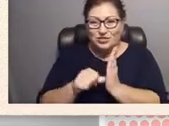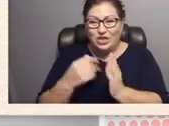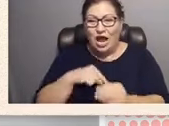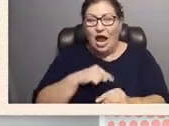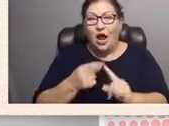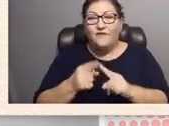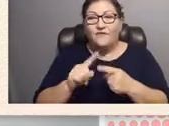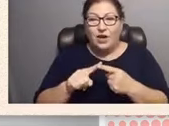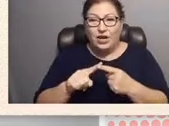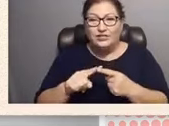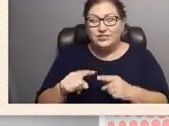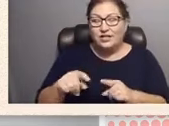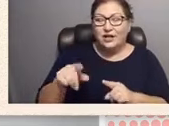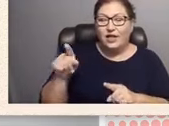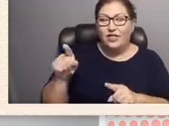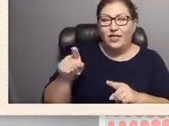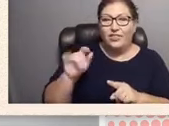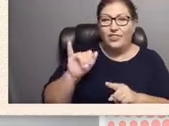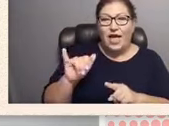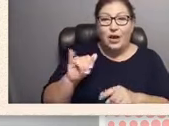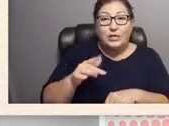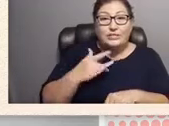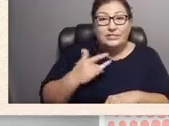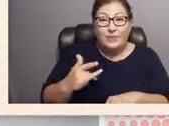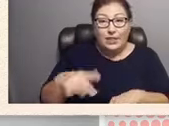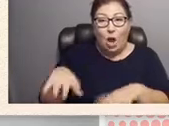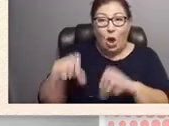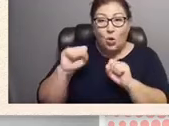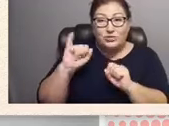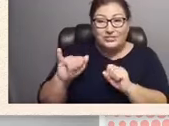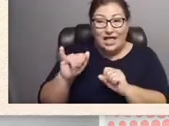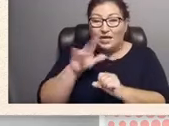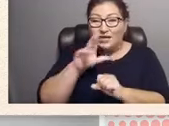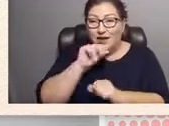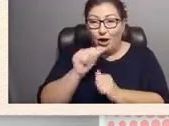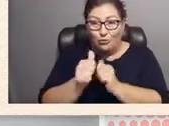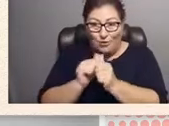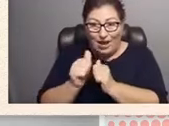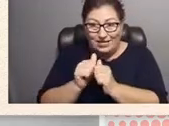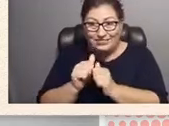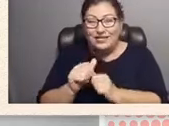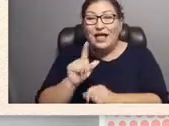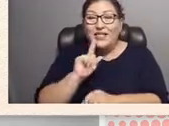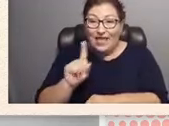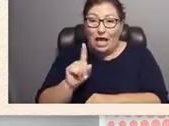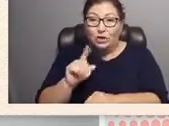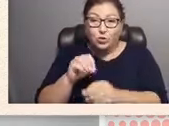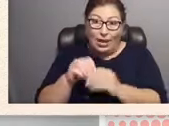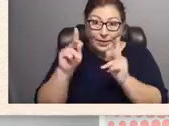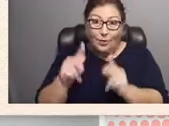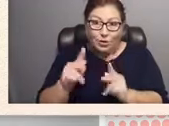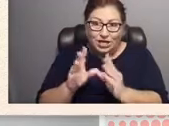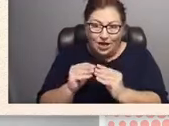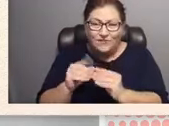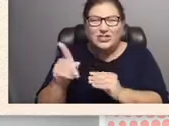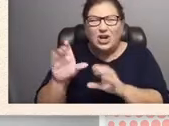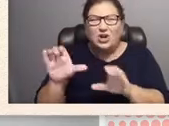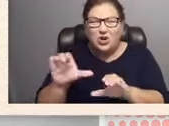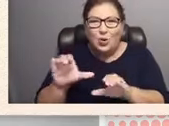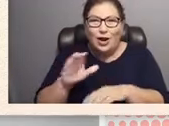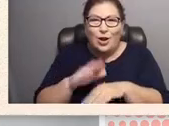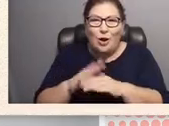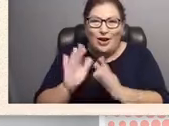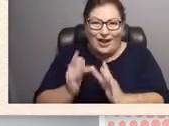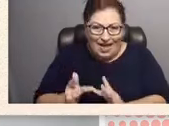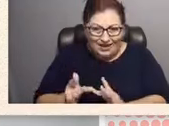Outdoors Association that normally host the duck race at the actual in-person conference are doing it online. So you